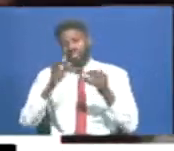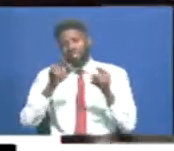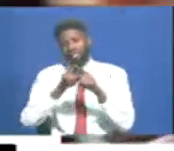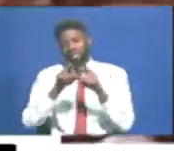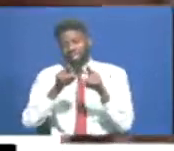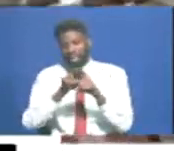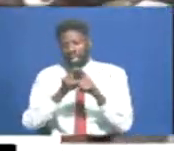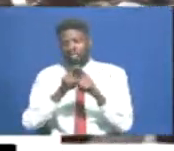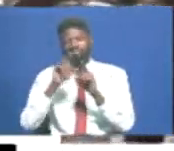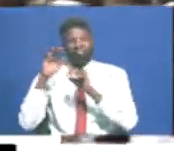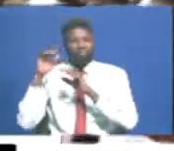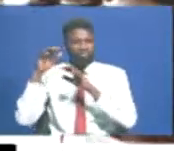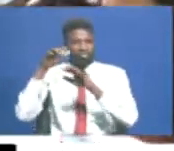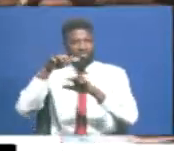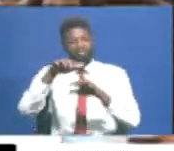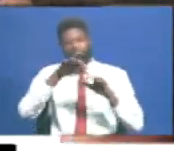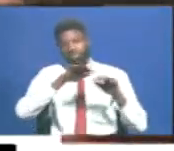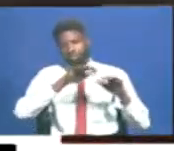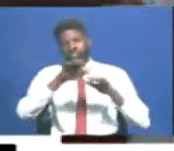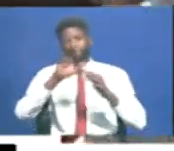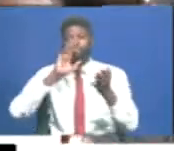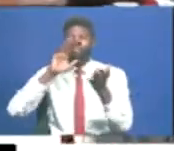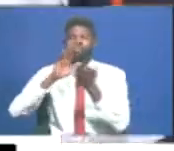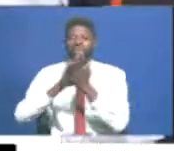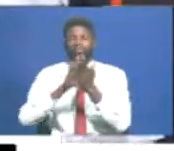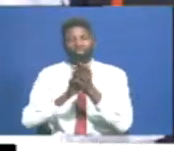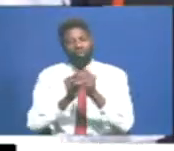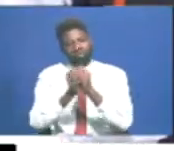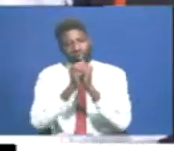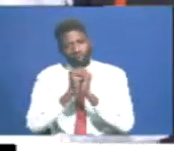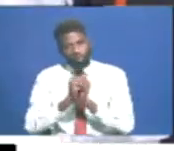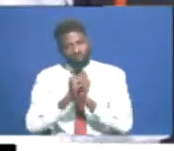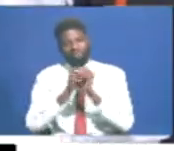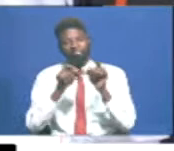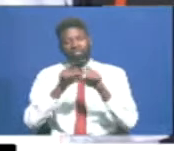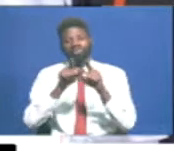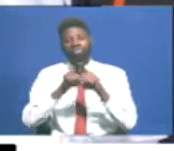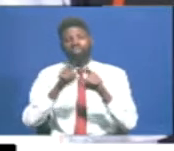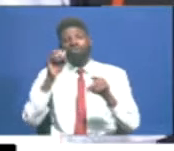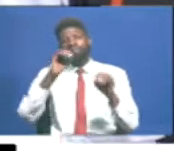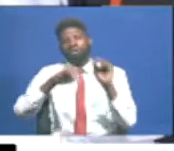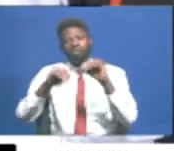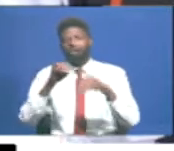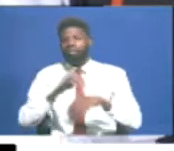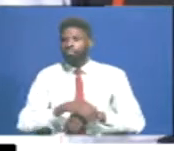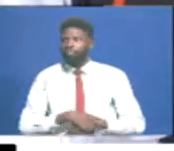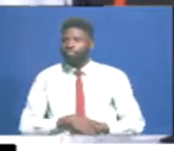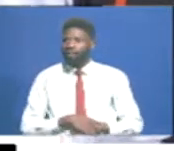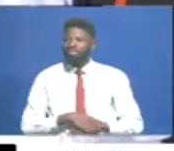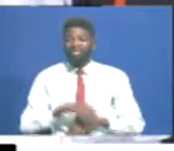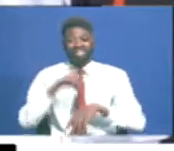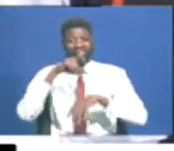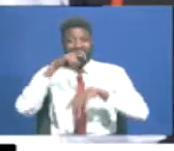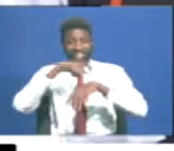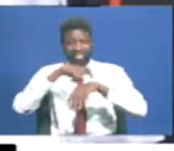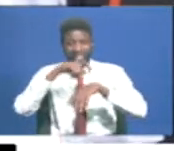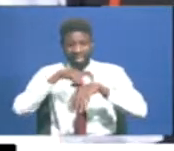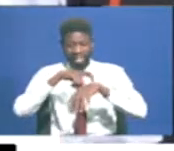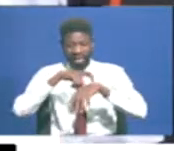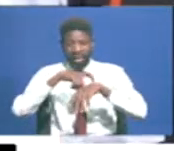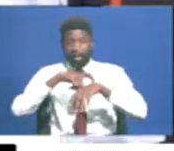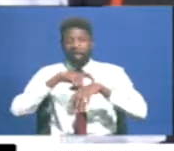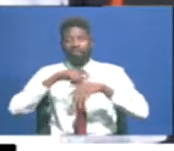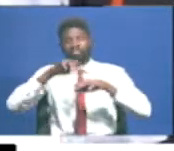flock there to praise and worship him and give thanksgiving. Once consecrated, a service is mainly,